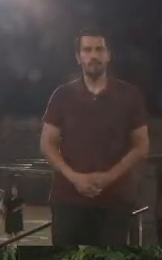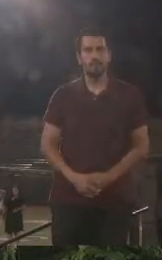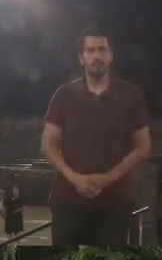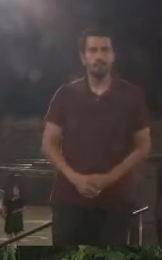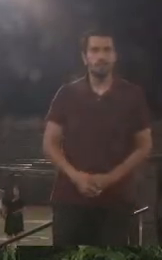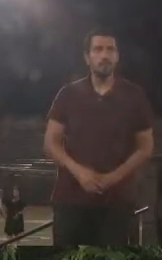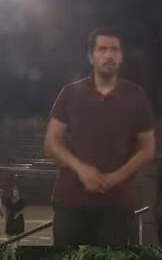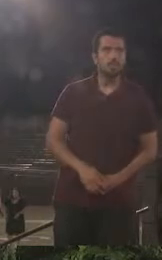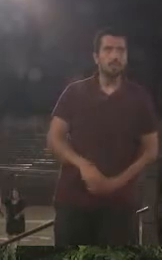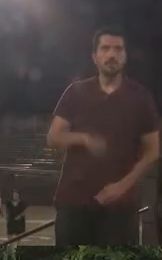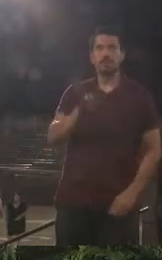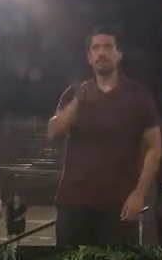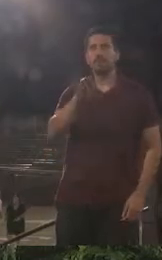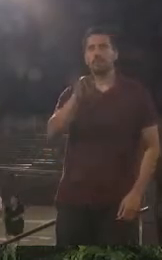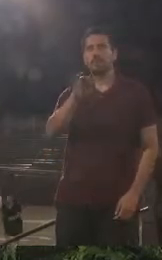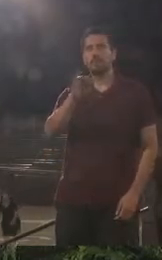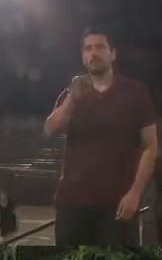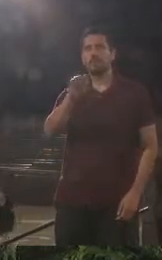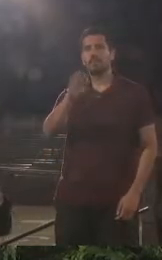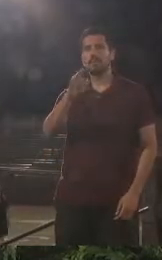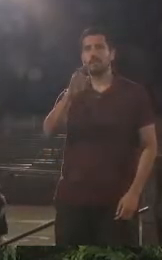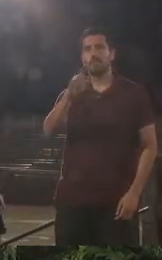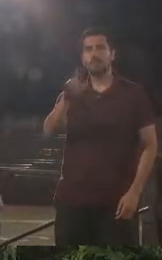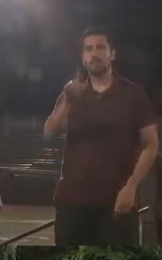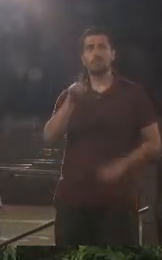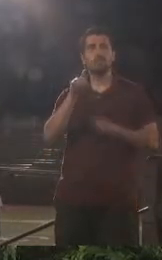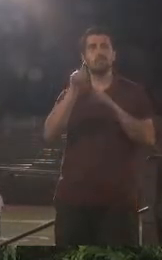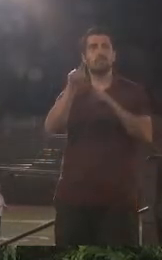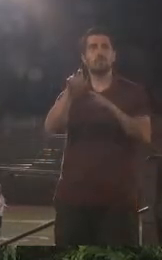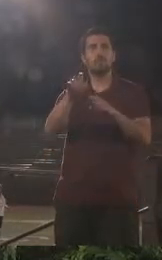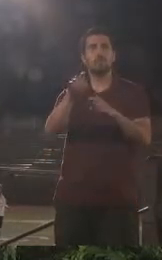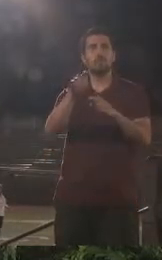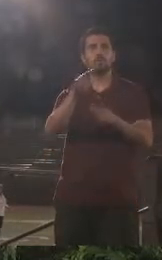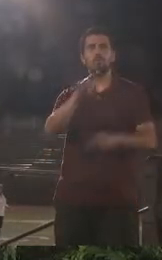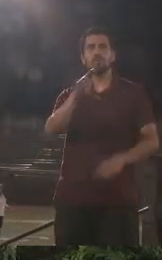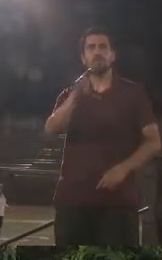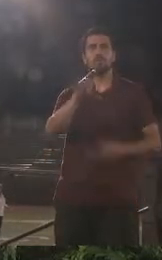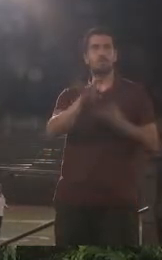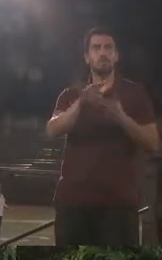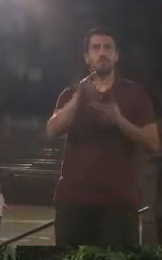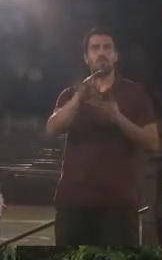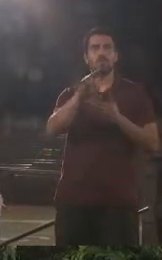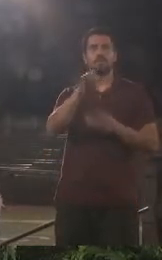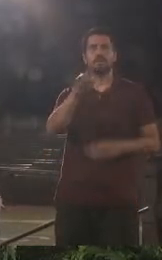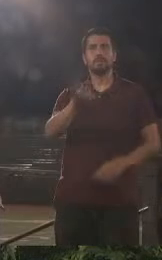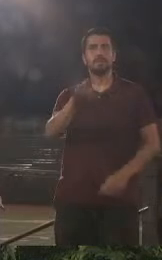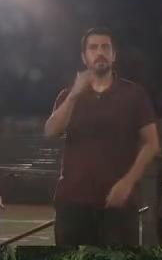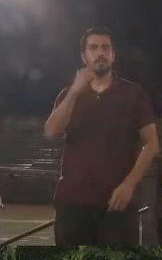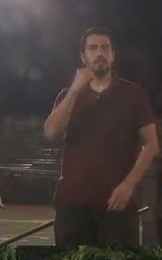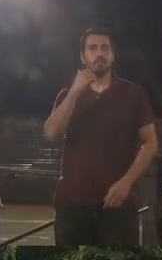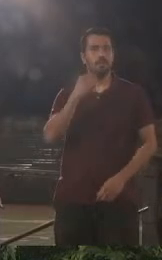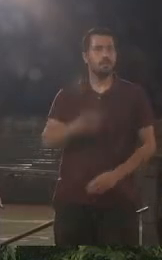Samajay Navea Mitchell will be attending the University of Texas at San Antonio.